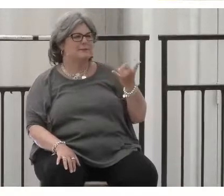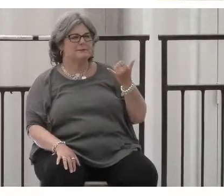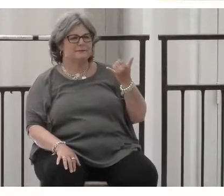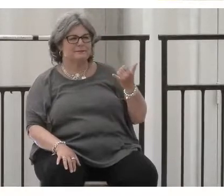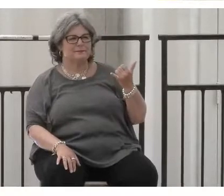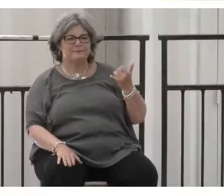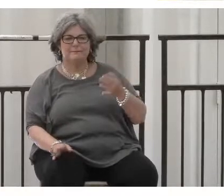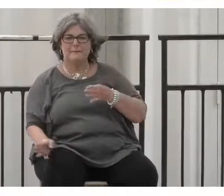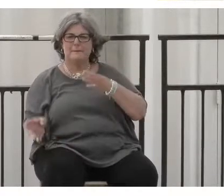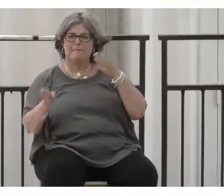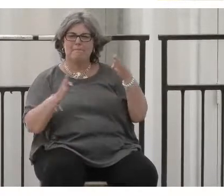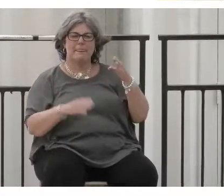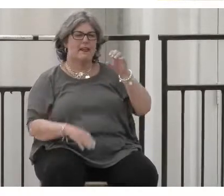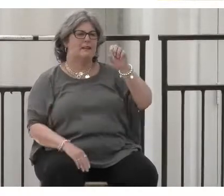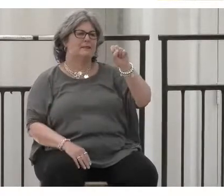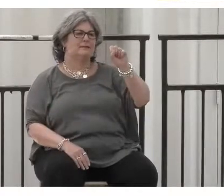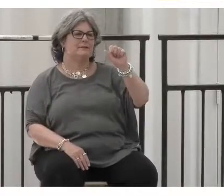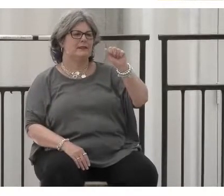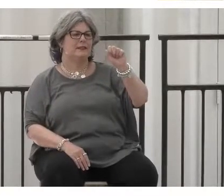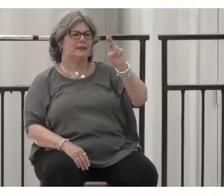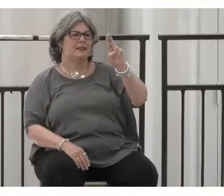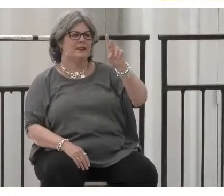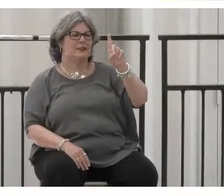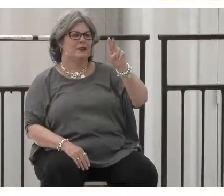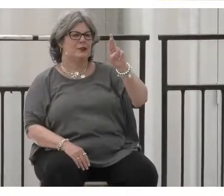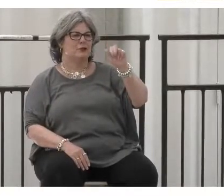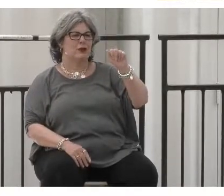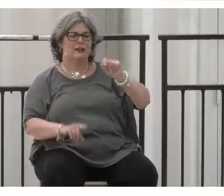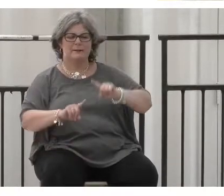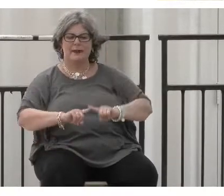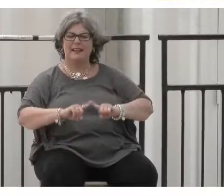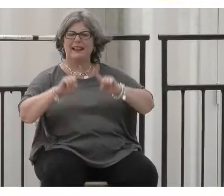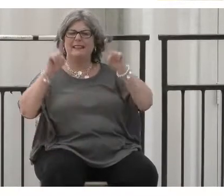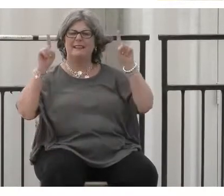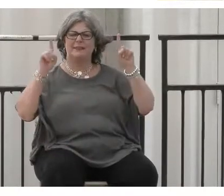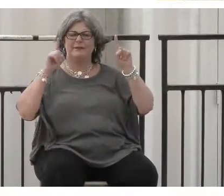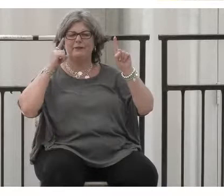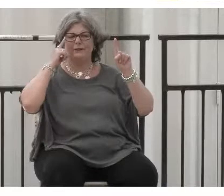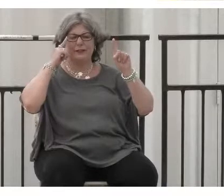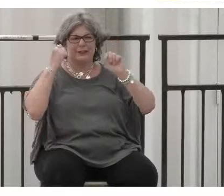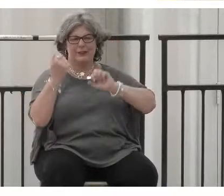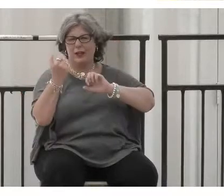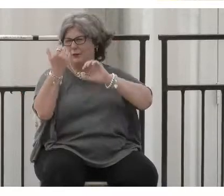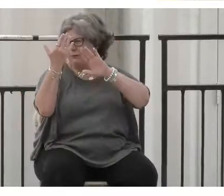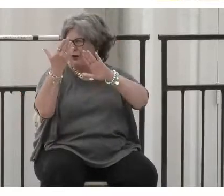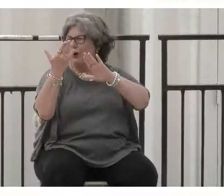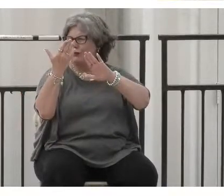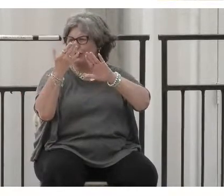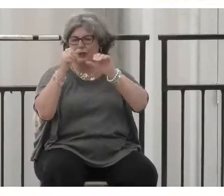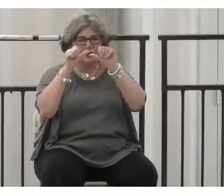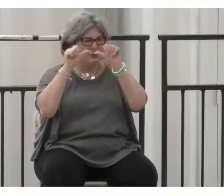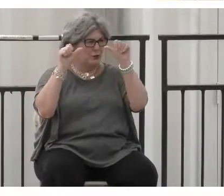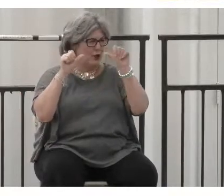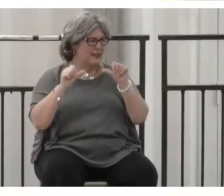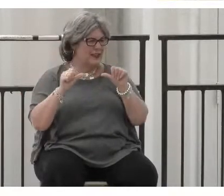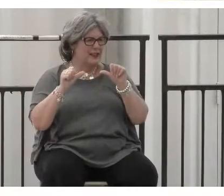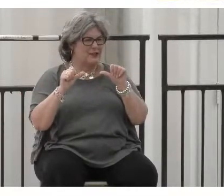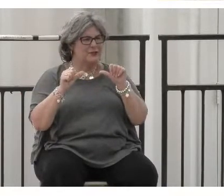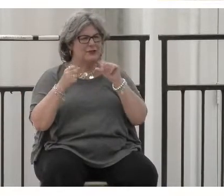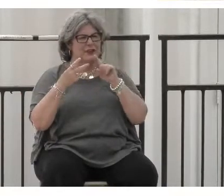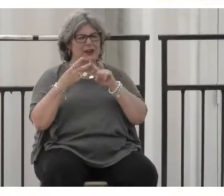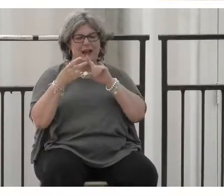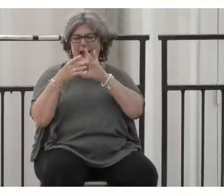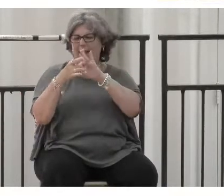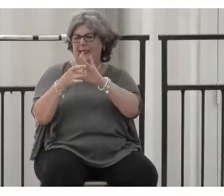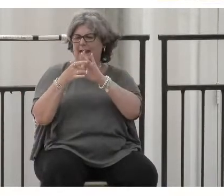over and talk to Sandra about a very different material, a different approach to architecture, and the